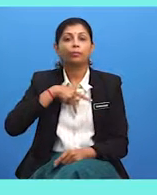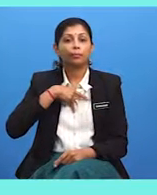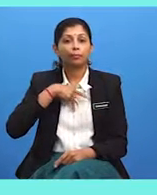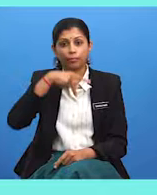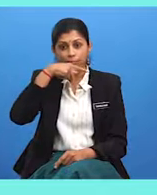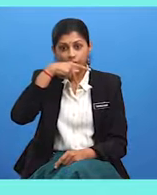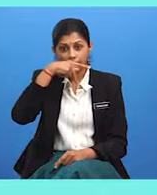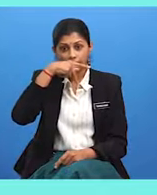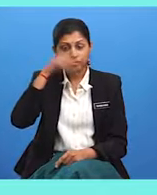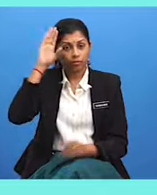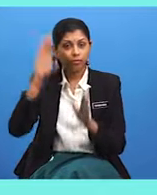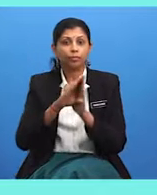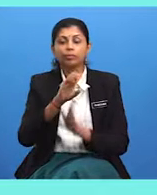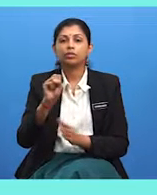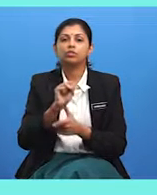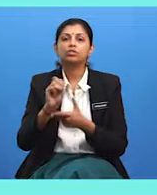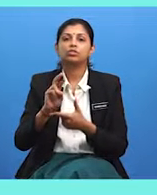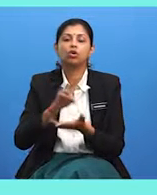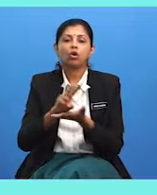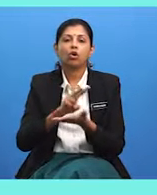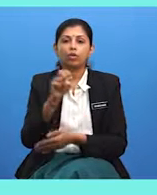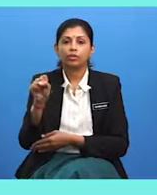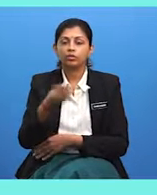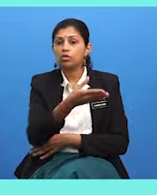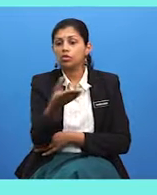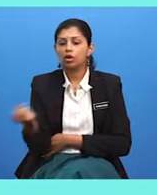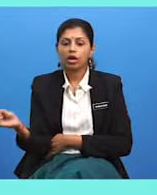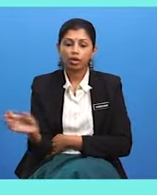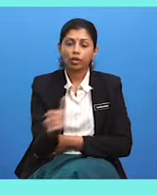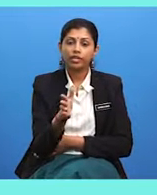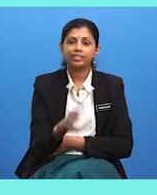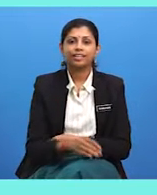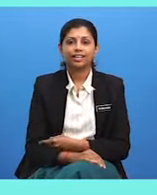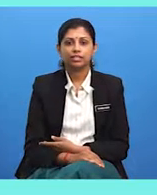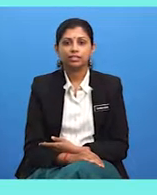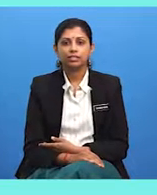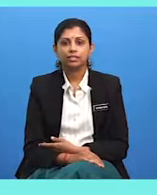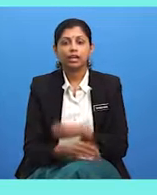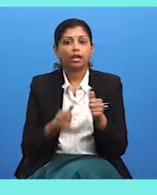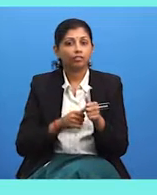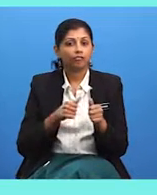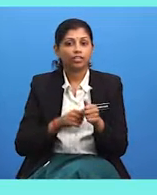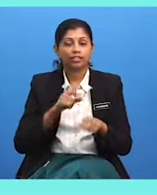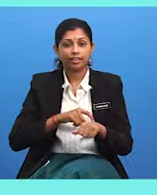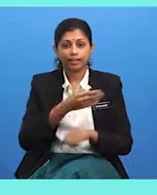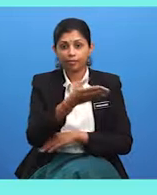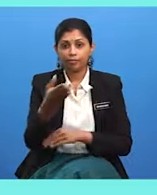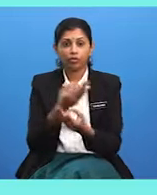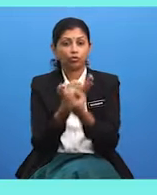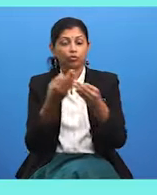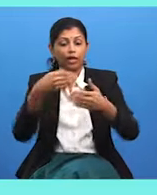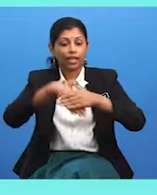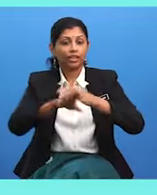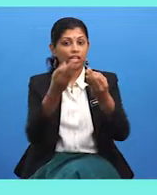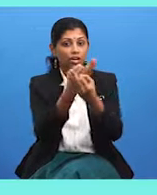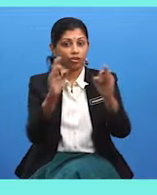videos. You are rolling the dice every time you log on to a free